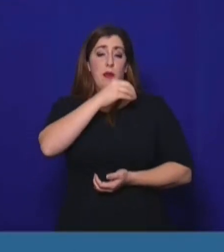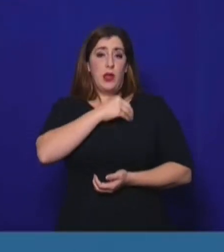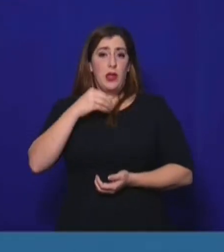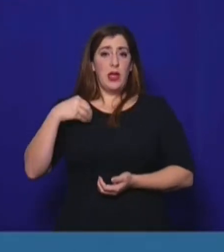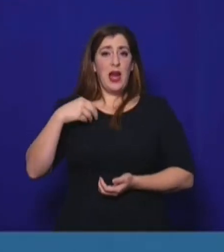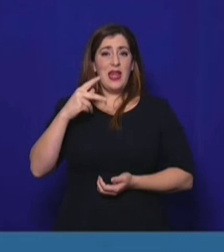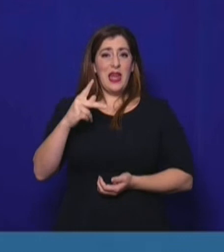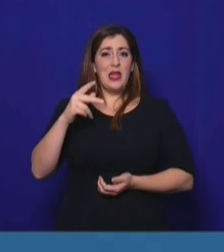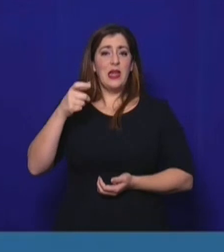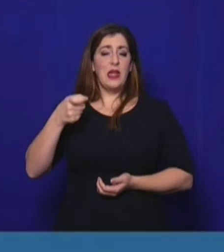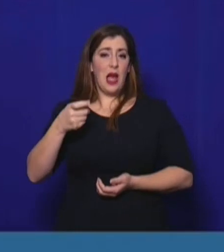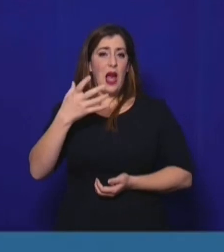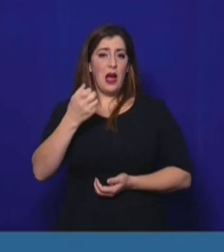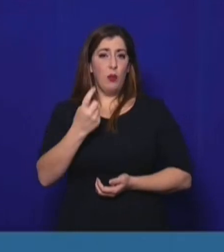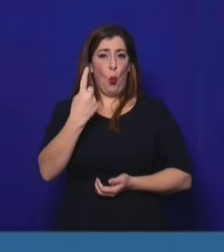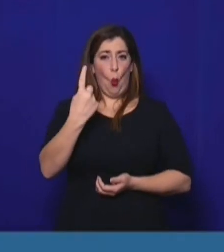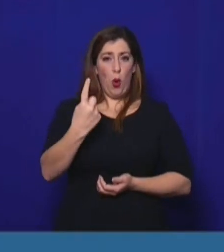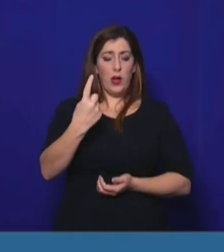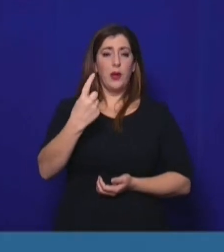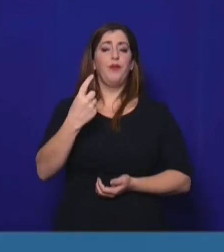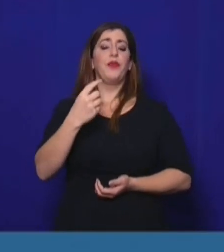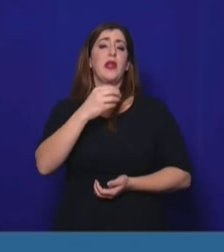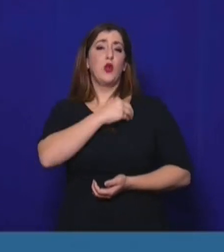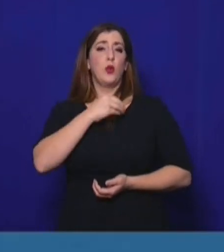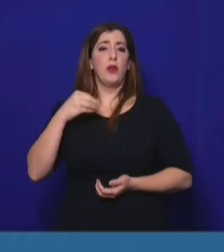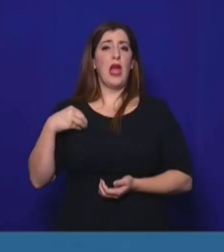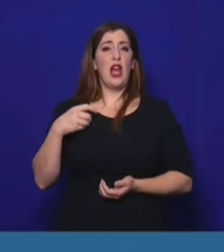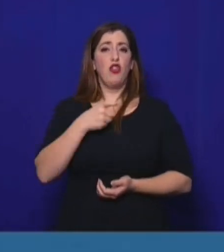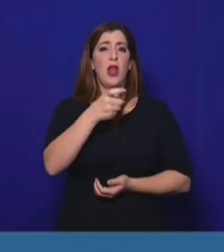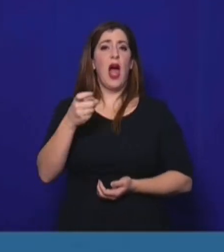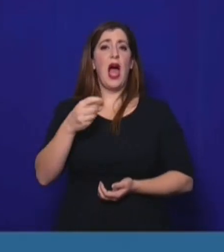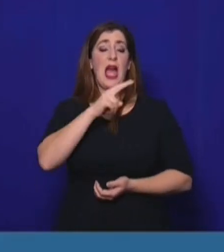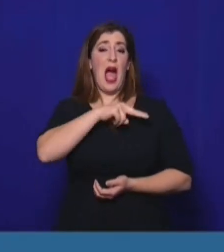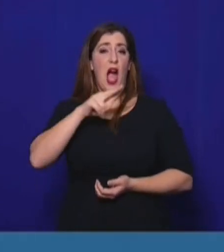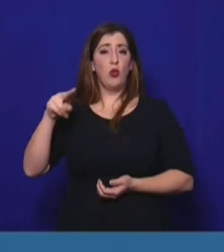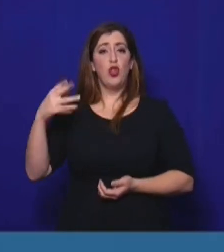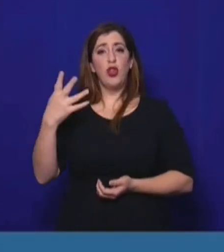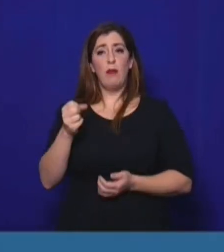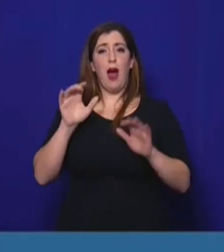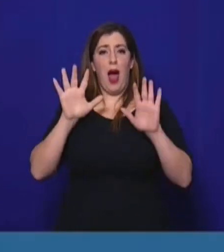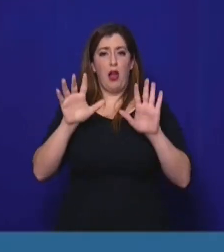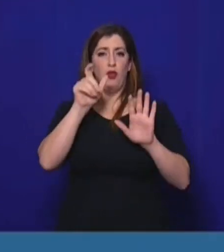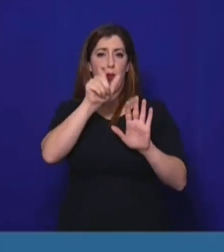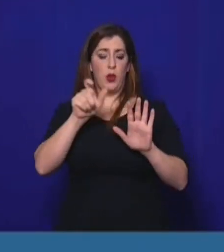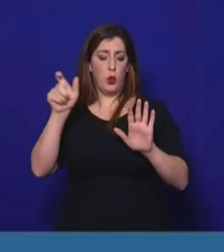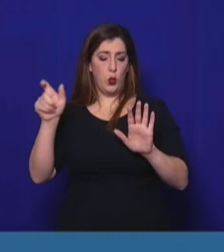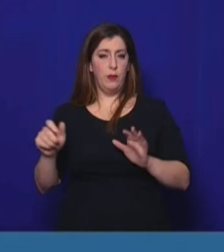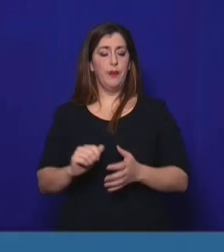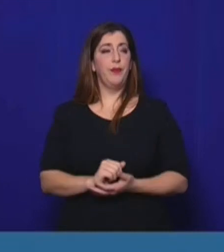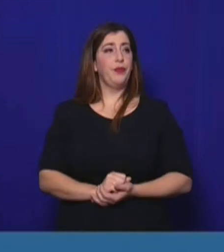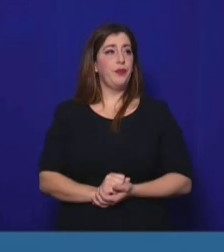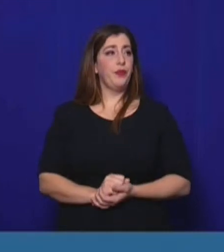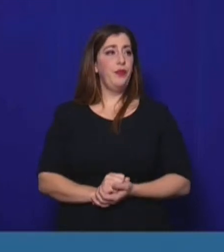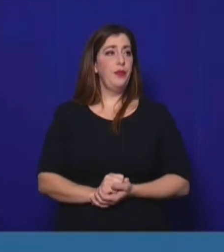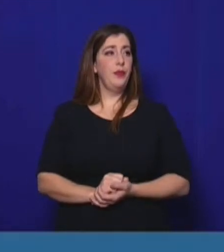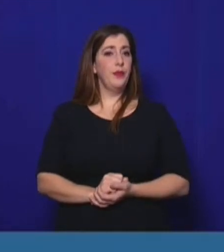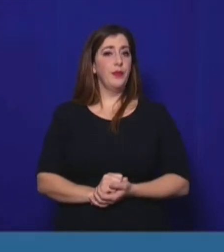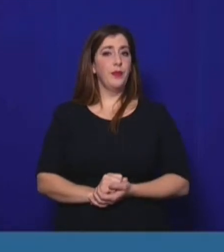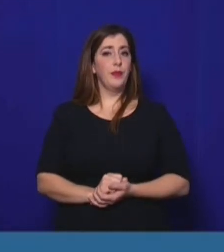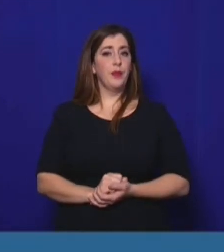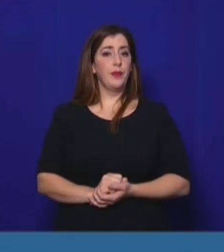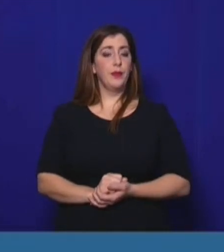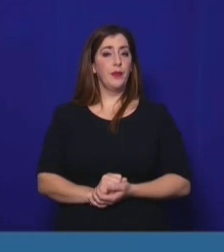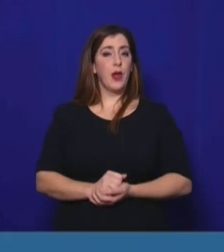Mount Carmel 3 u l-Isptar Ġenerali ta' Għawdex hemm 10 persuni. Kien ħarsu lejn it-total